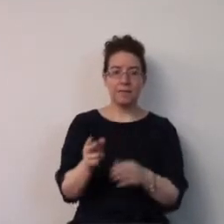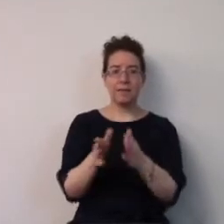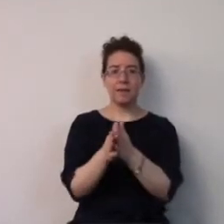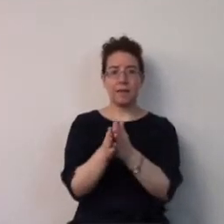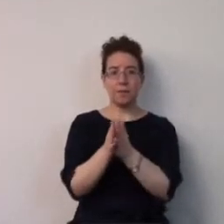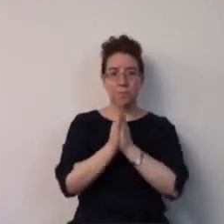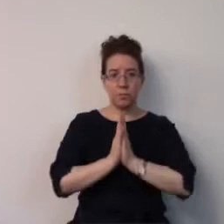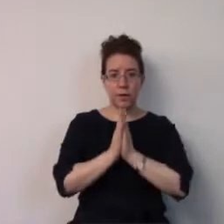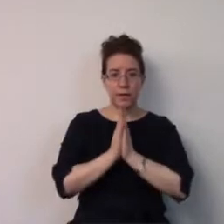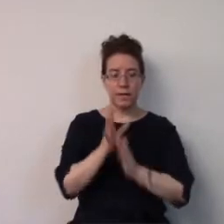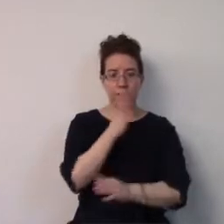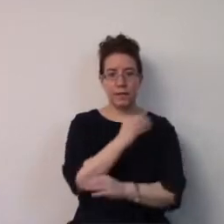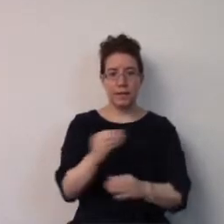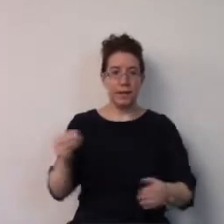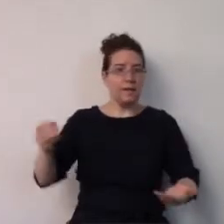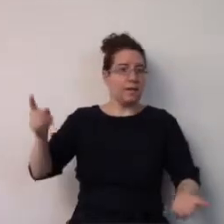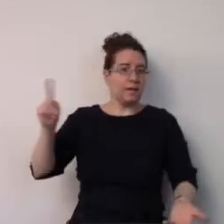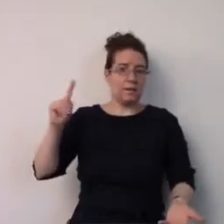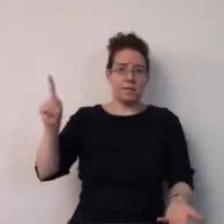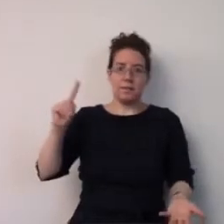you've fallen asleep spiritually,